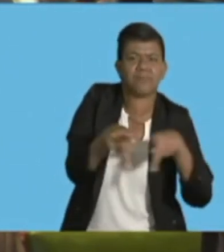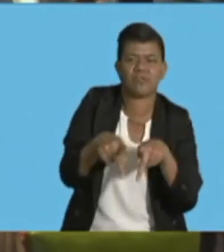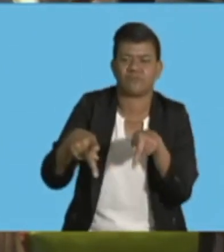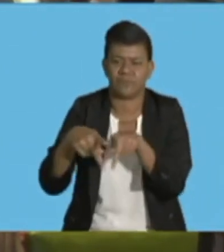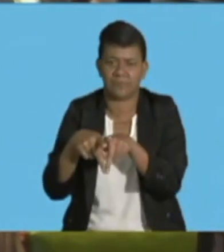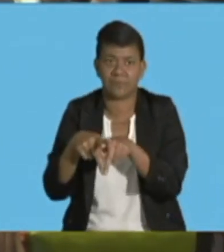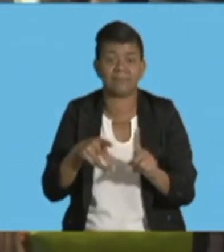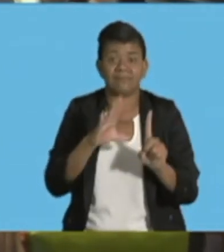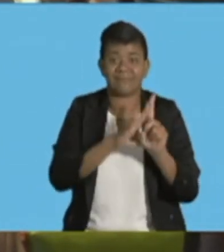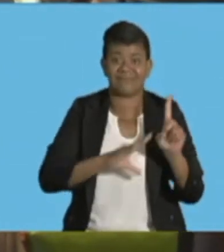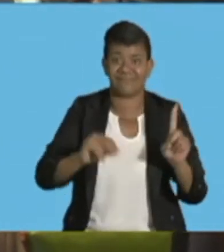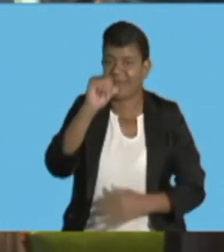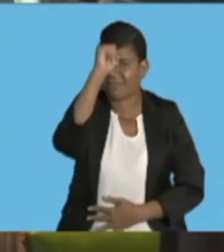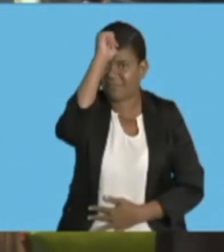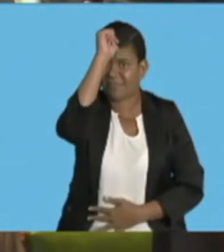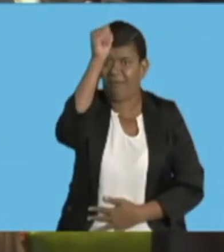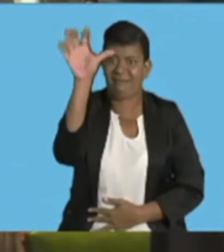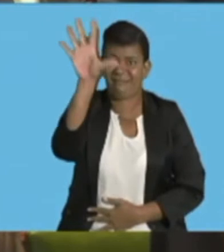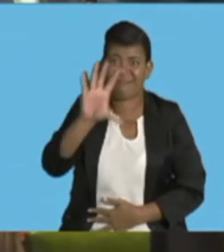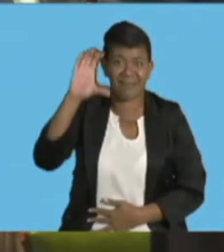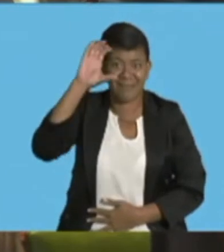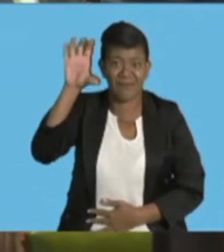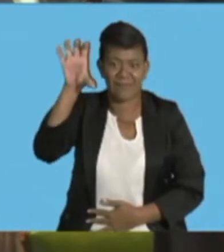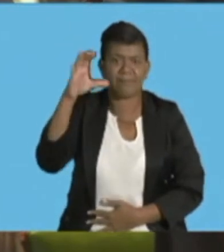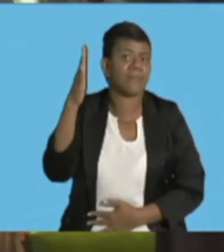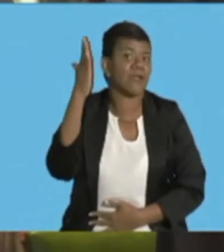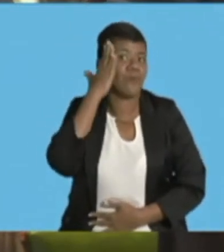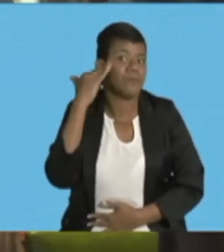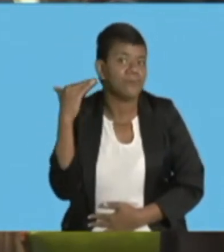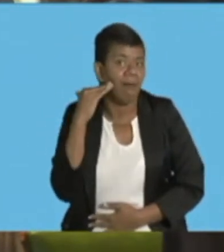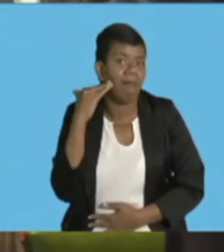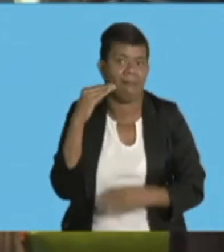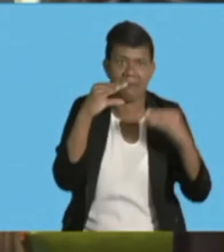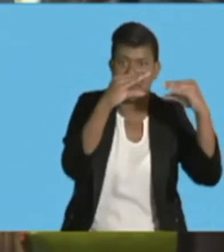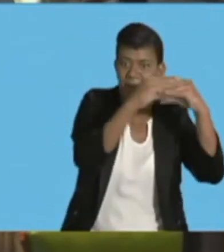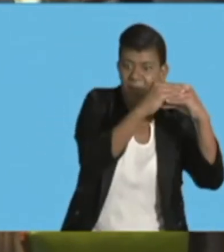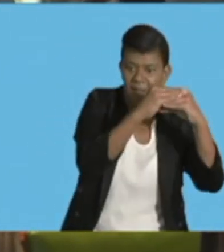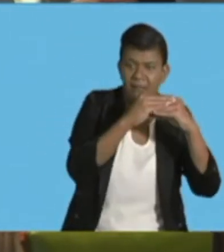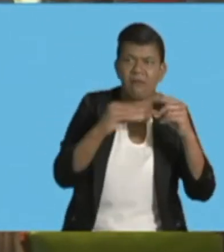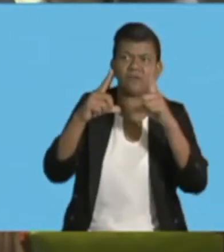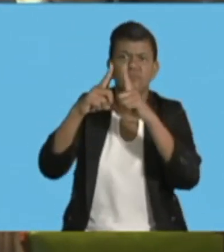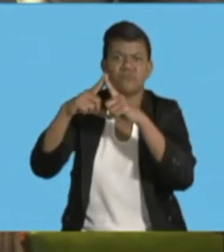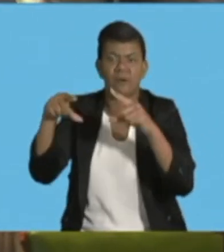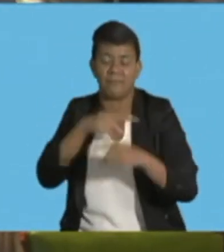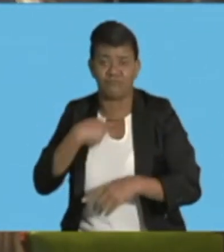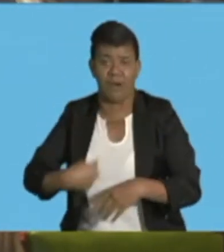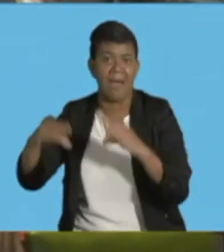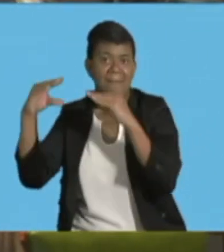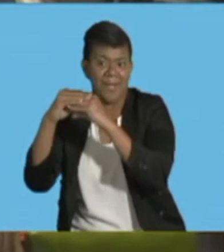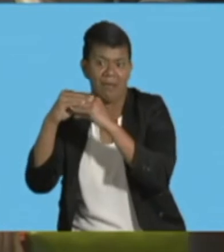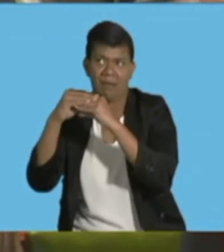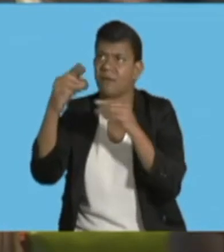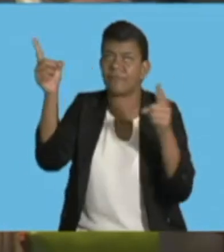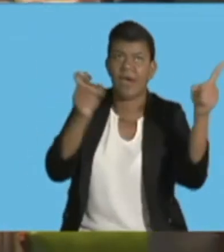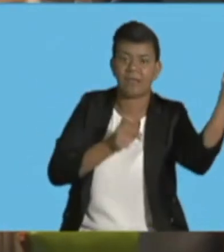of India, Korea, China, and various other banks, the European Investment Bank. We need to bring in various regional programs